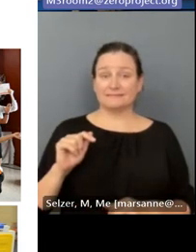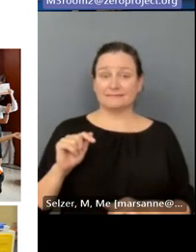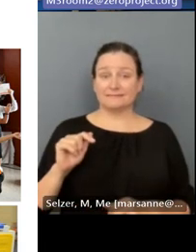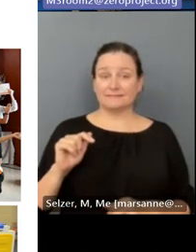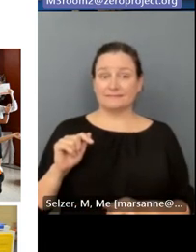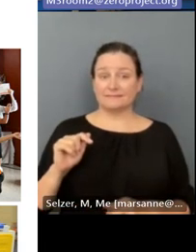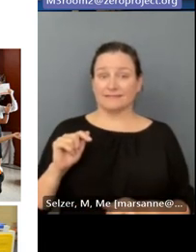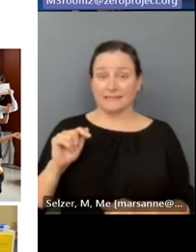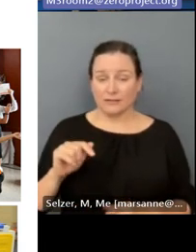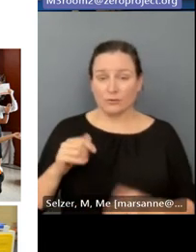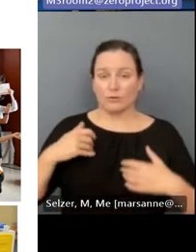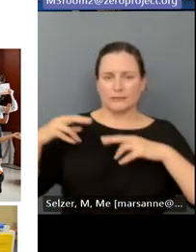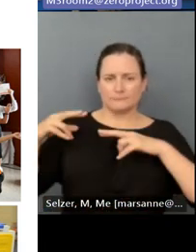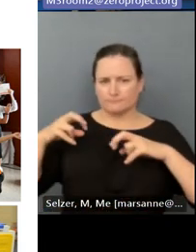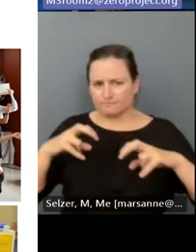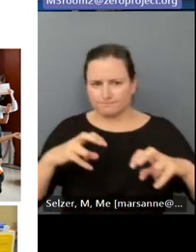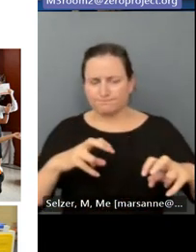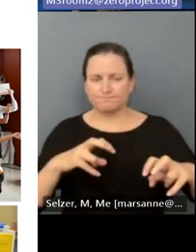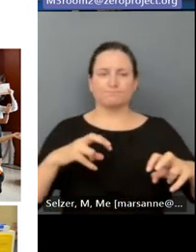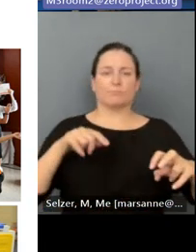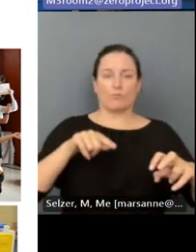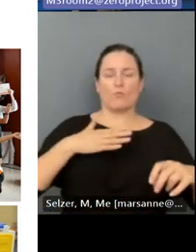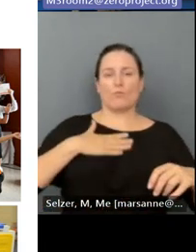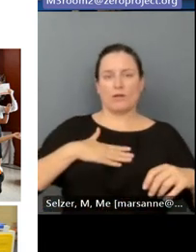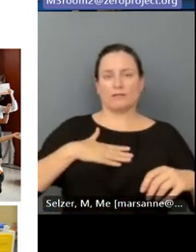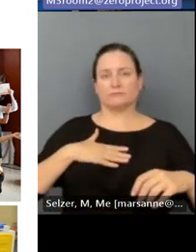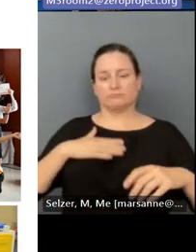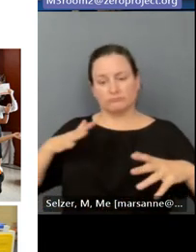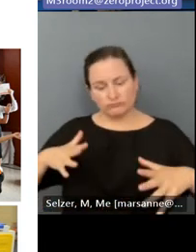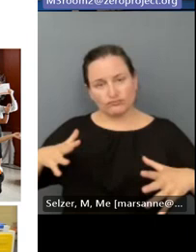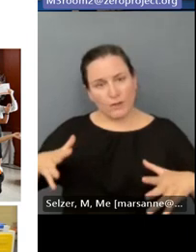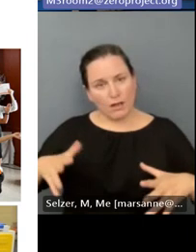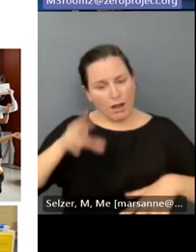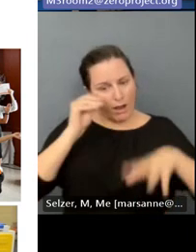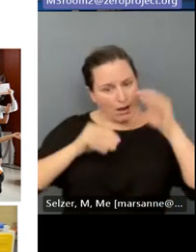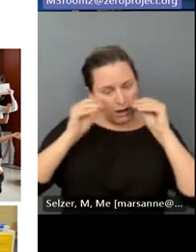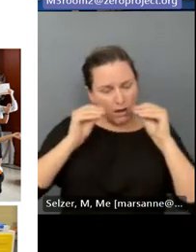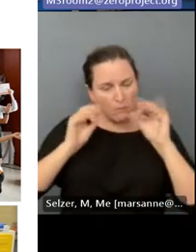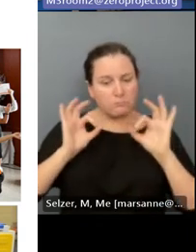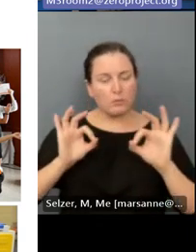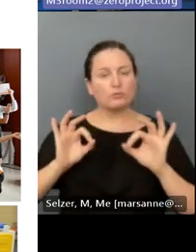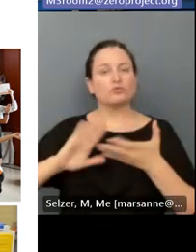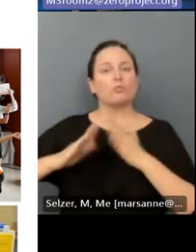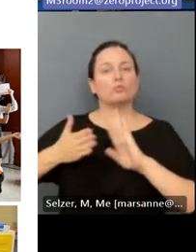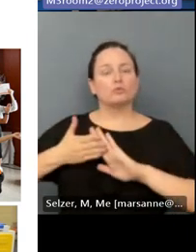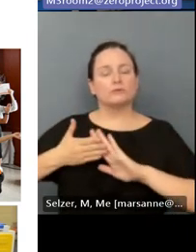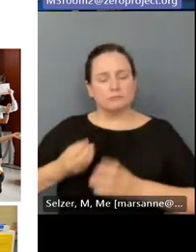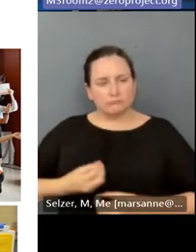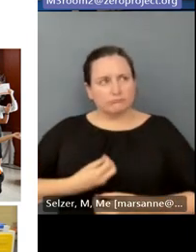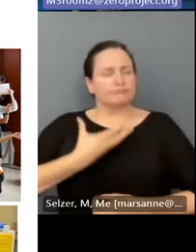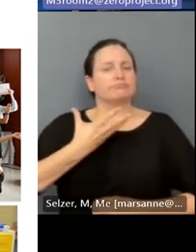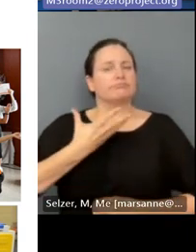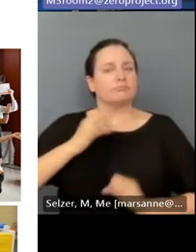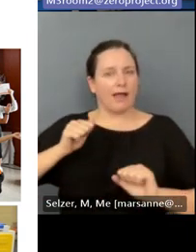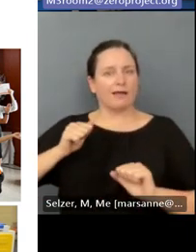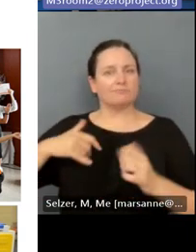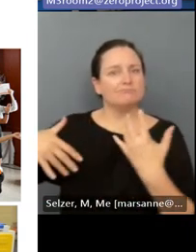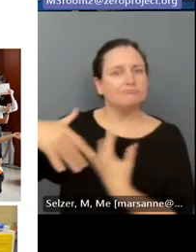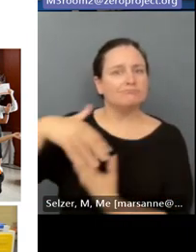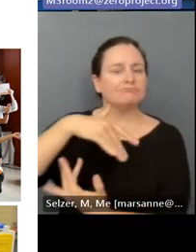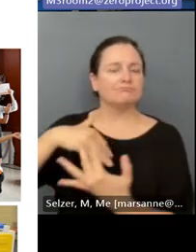contexts, and it maximizes learning outcomes and social well-being. We also developed comprehensive training to